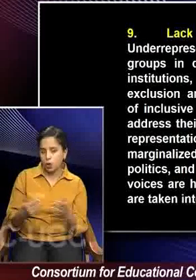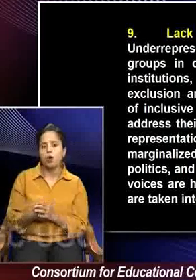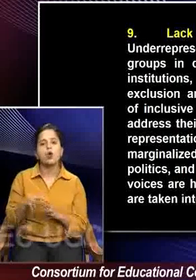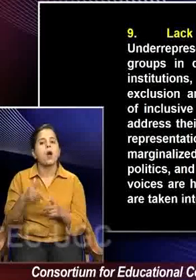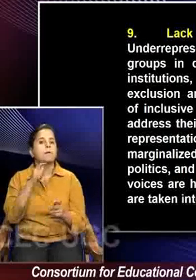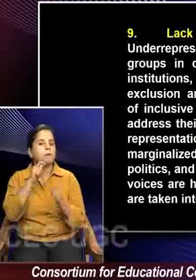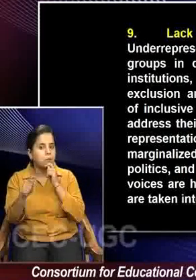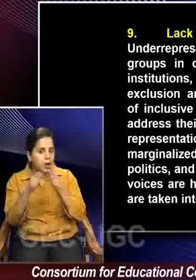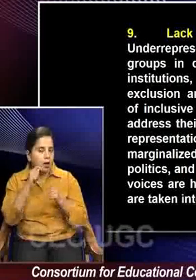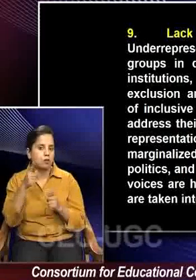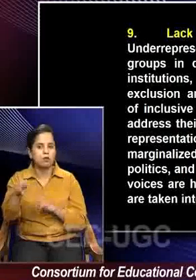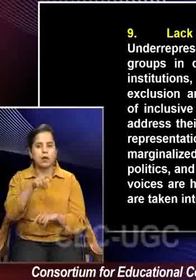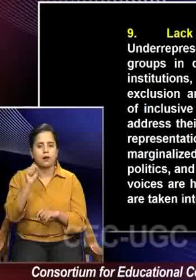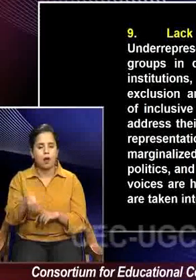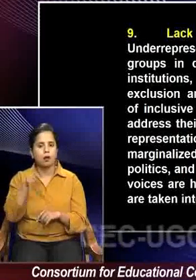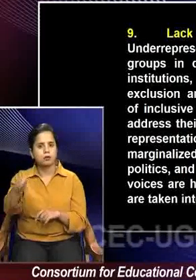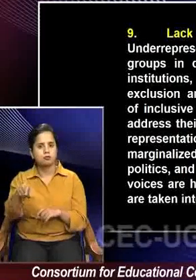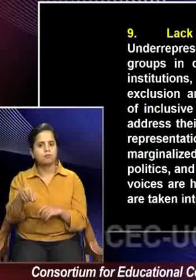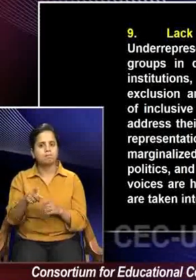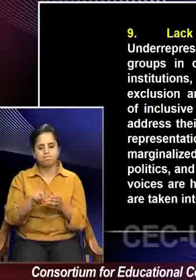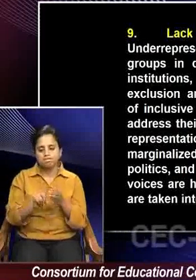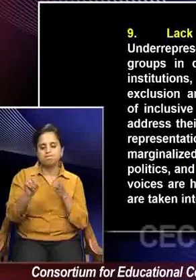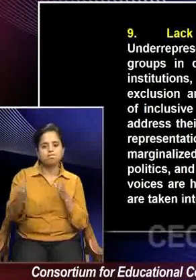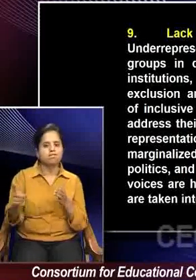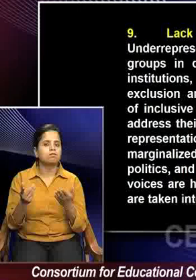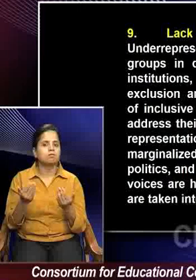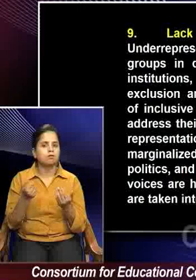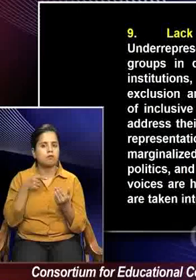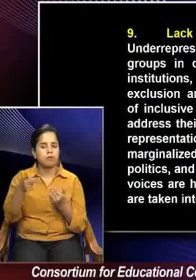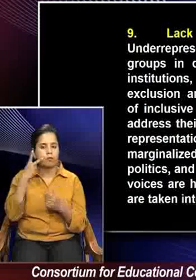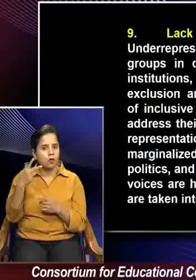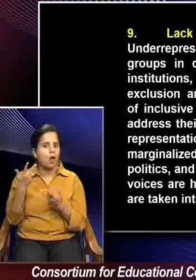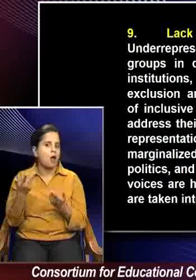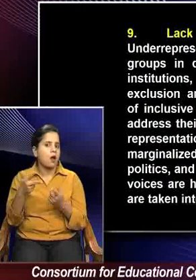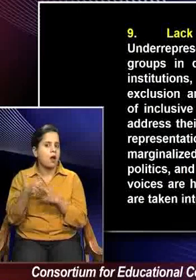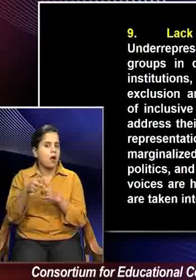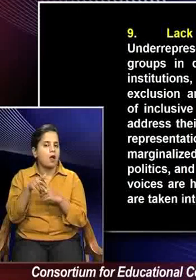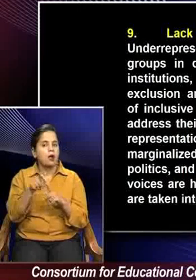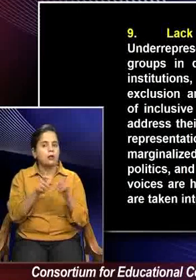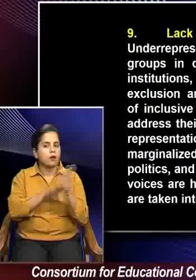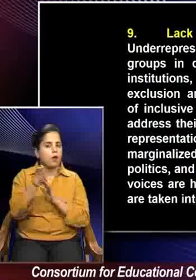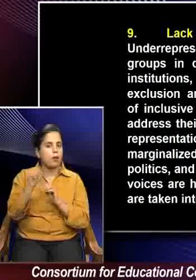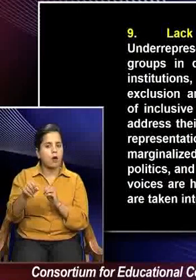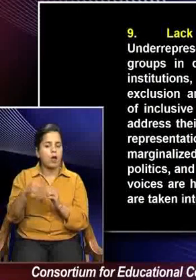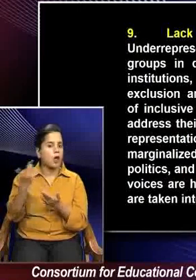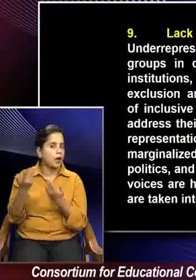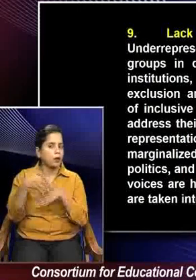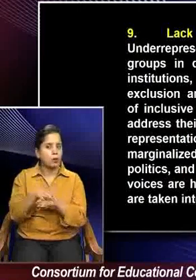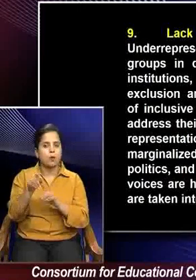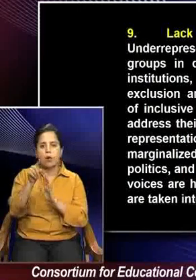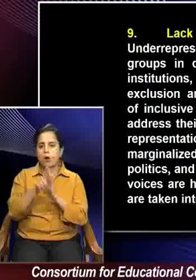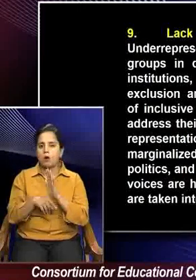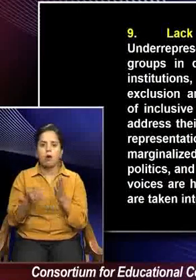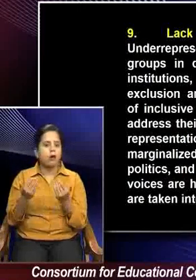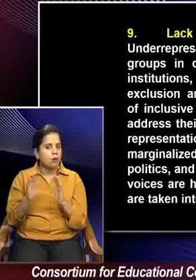media can perpetuate exclusion and hinder the development of inclusive policies